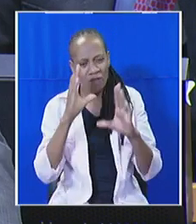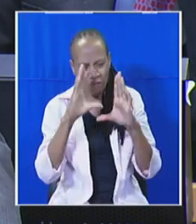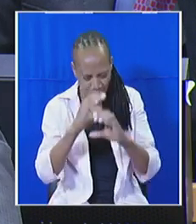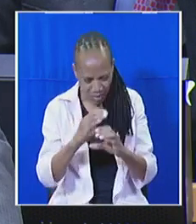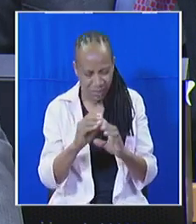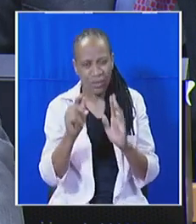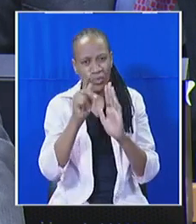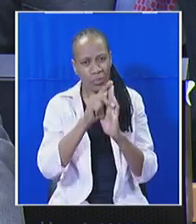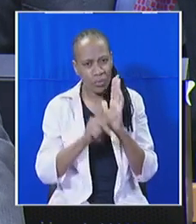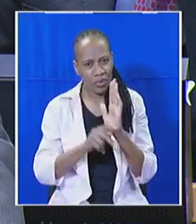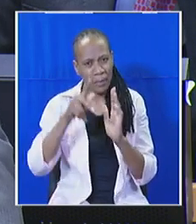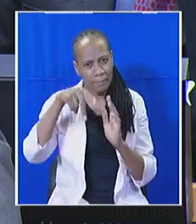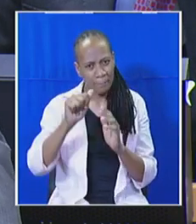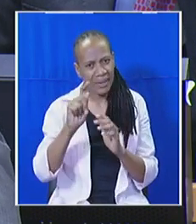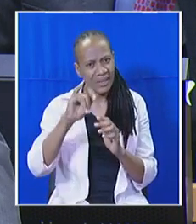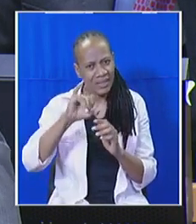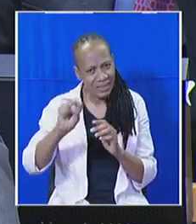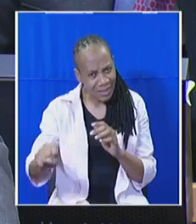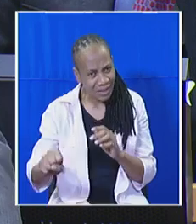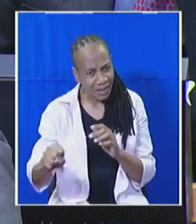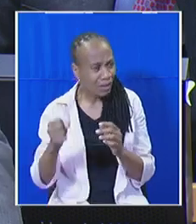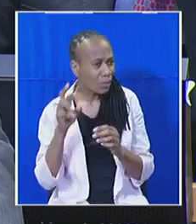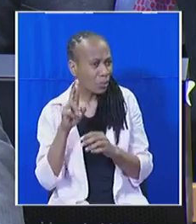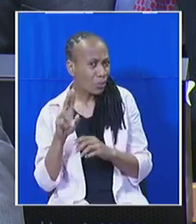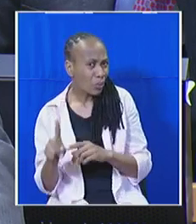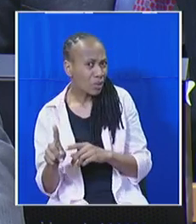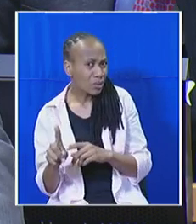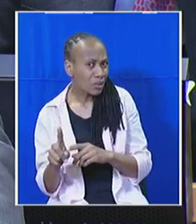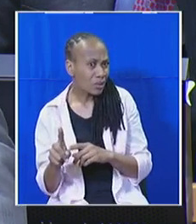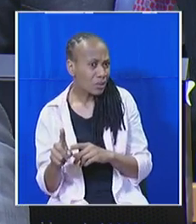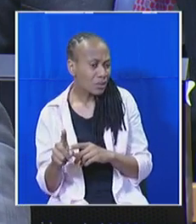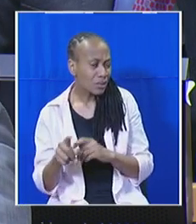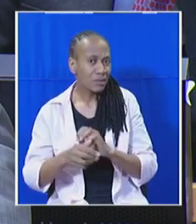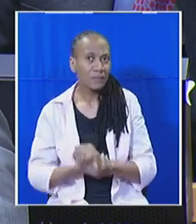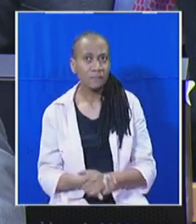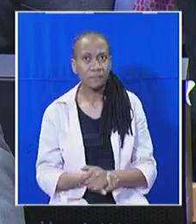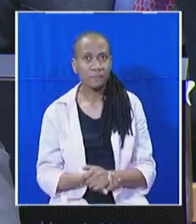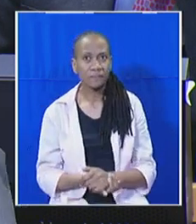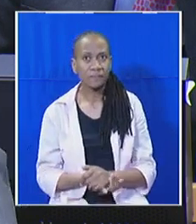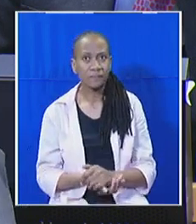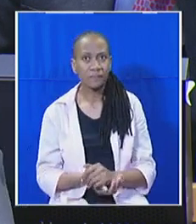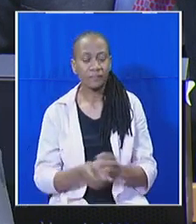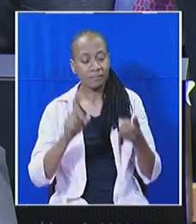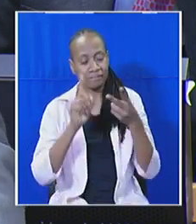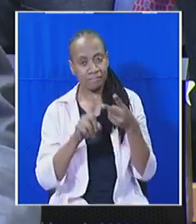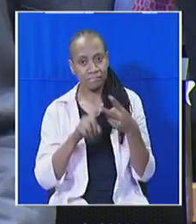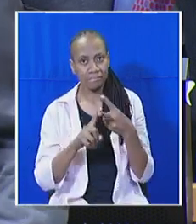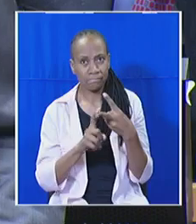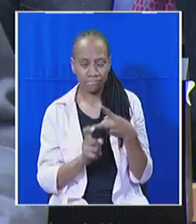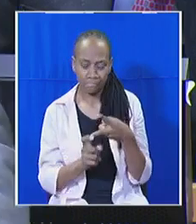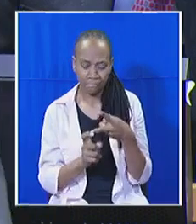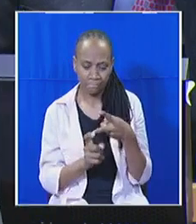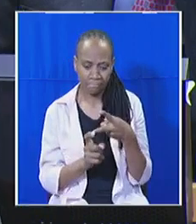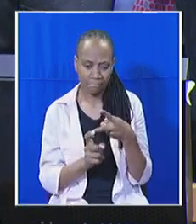Pakisa in the training of health personnel because that's not what Operation Pakisa is all about. Secondly, Honourable